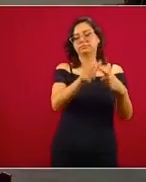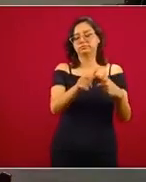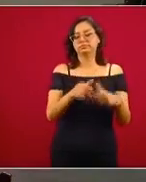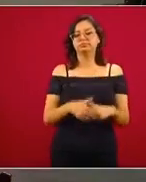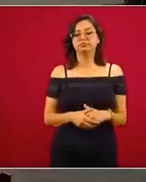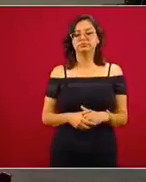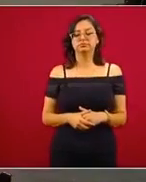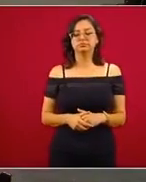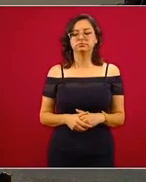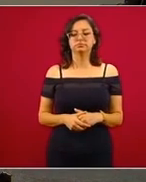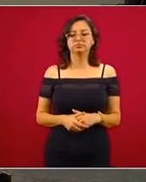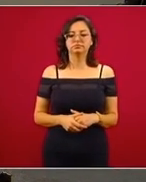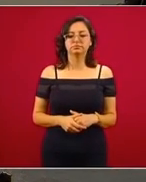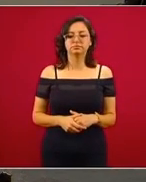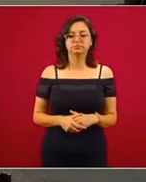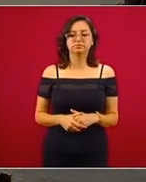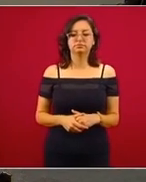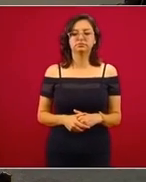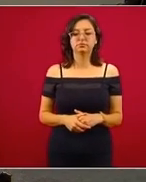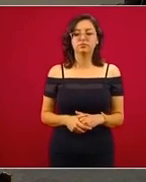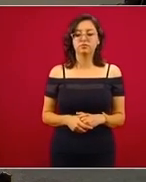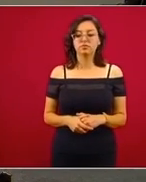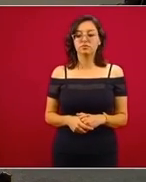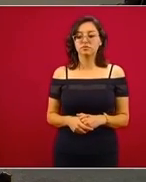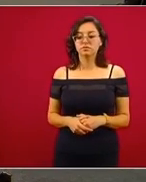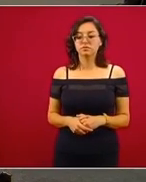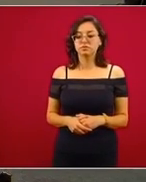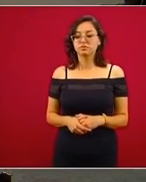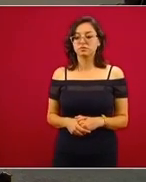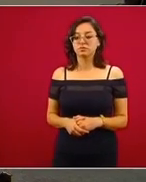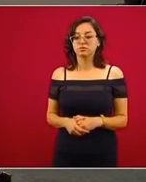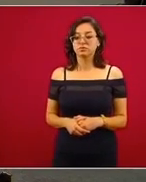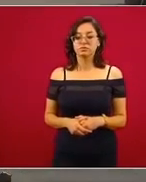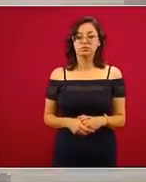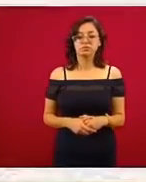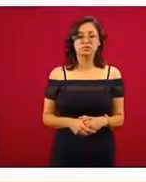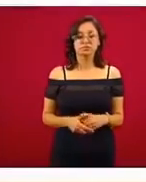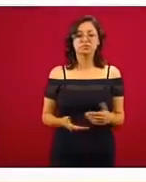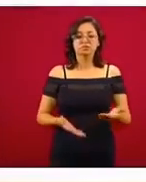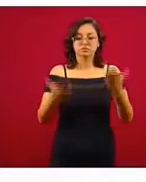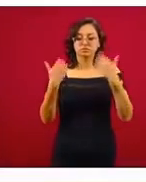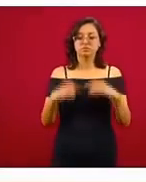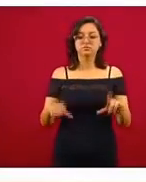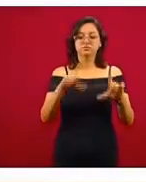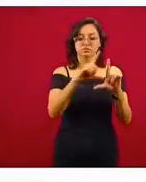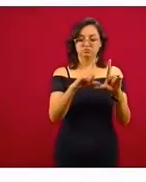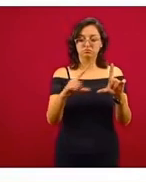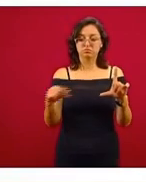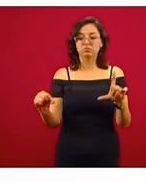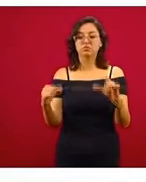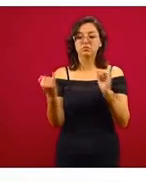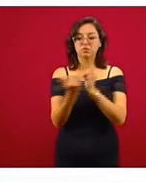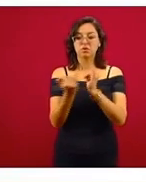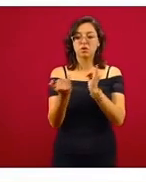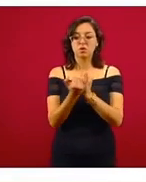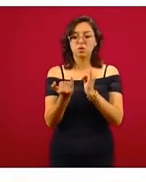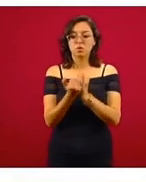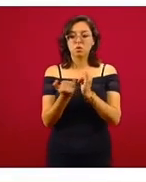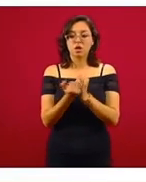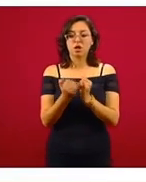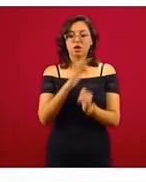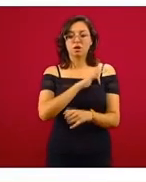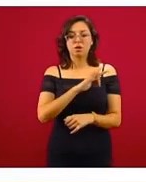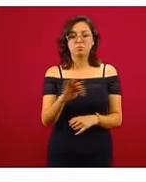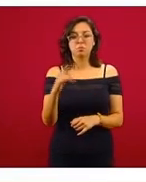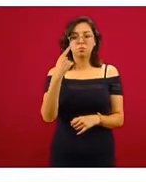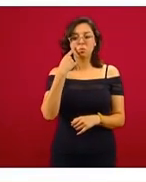come out, then we will incorporate them into the blue portion or discard them accordingly. This is the